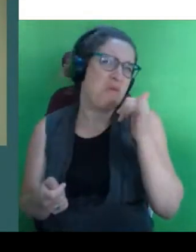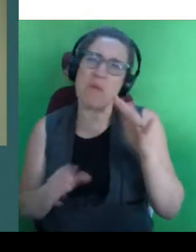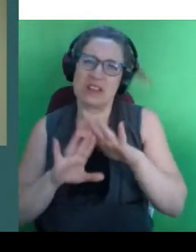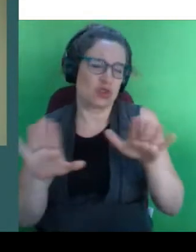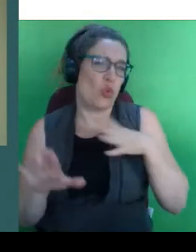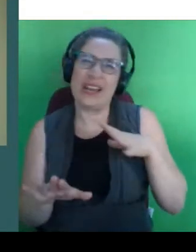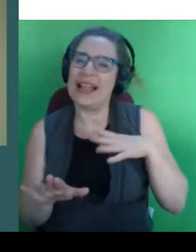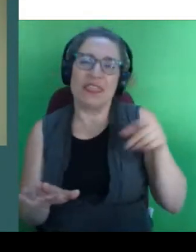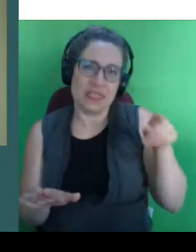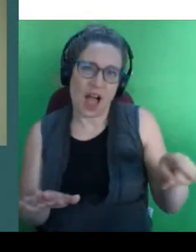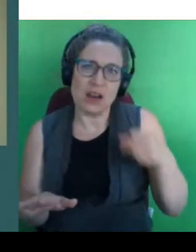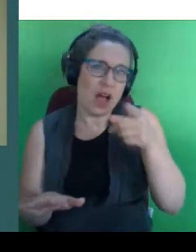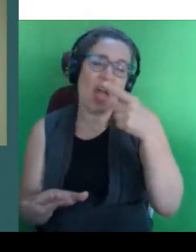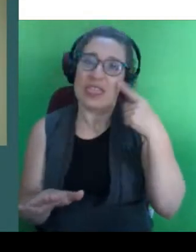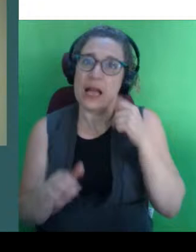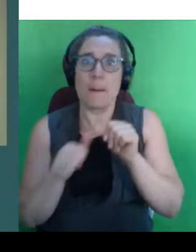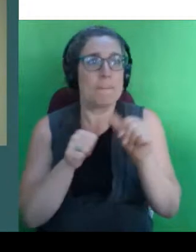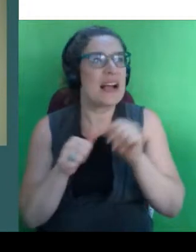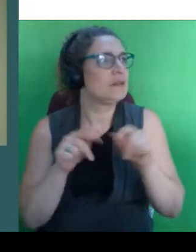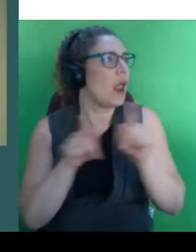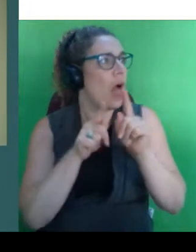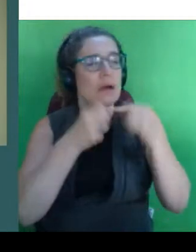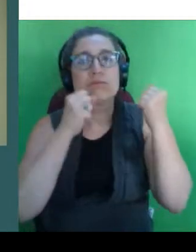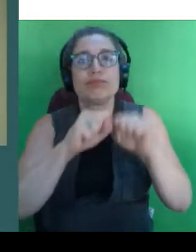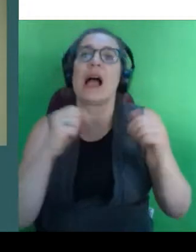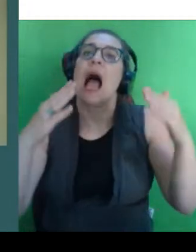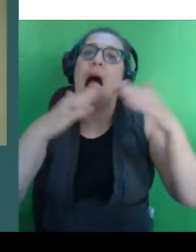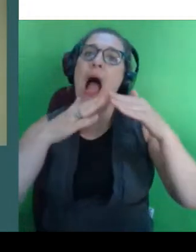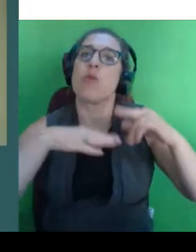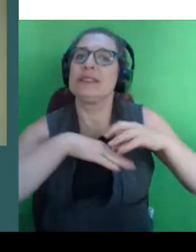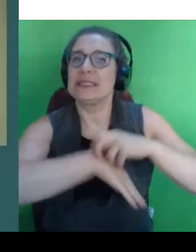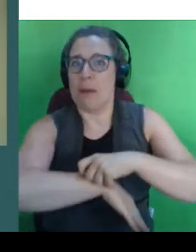do house dust mite precautions according to your leaflets.